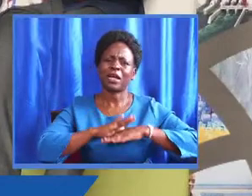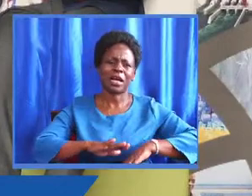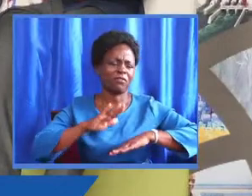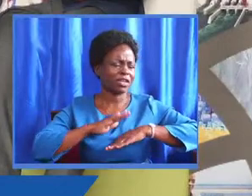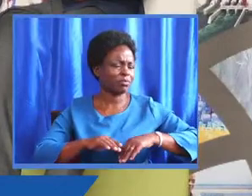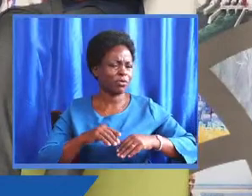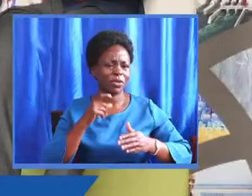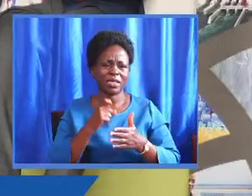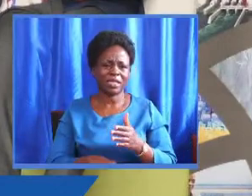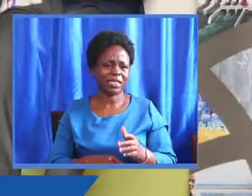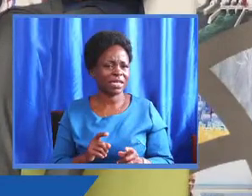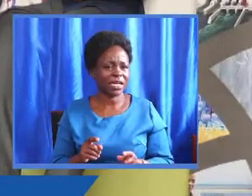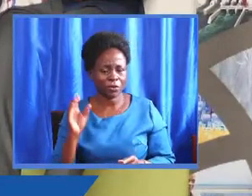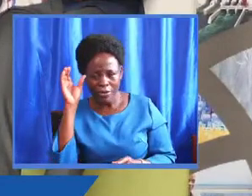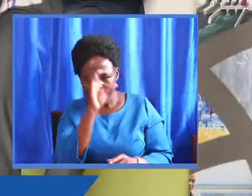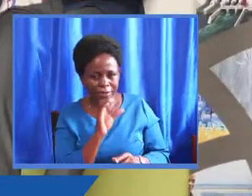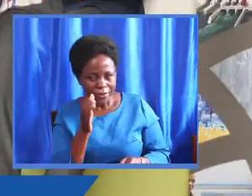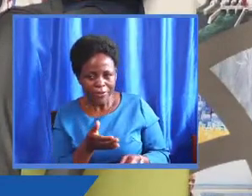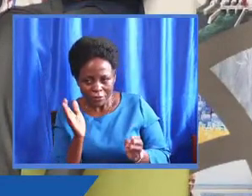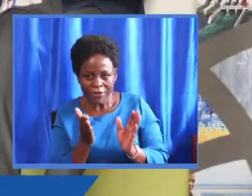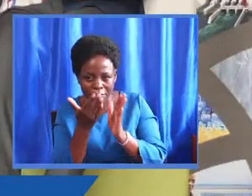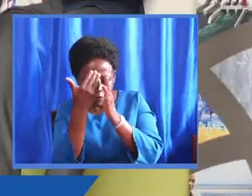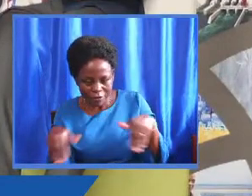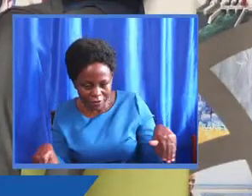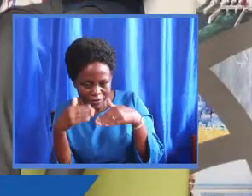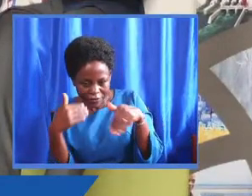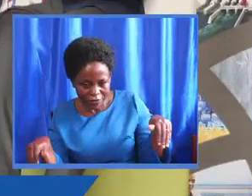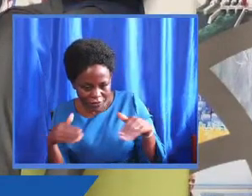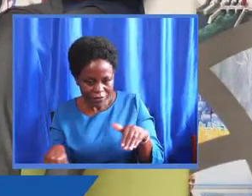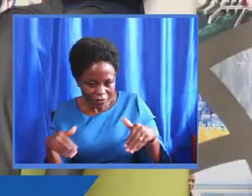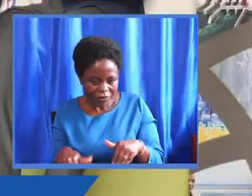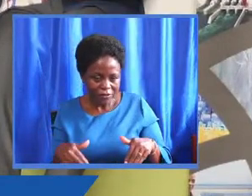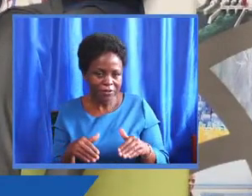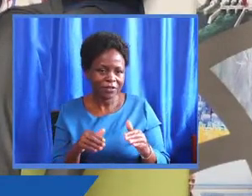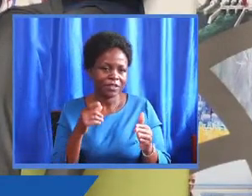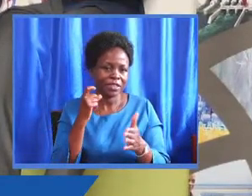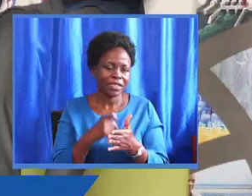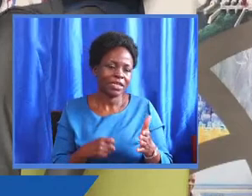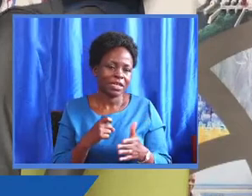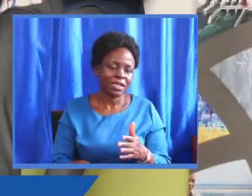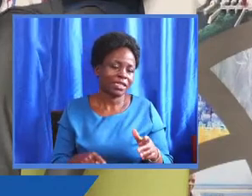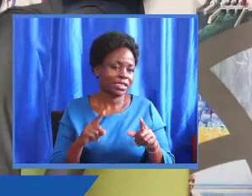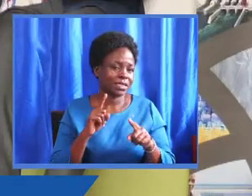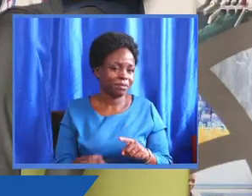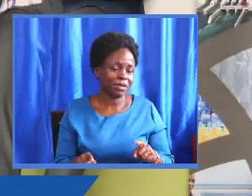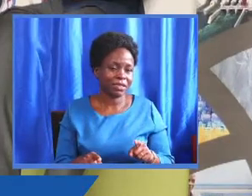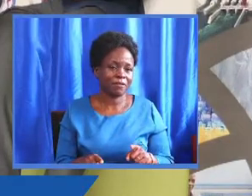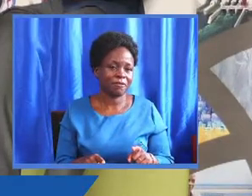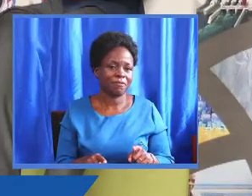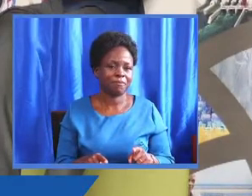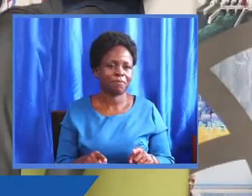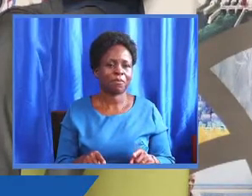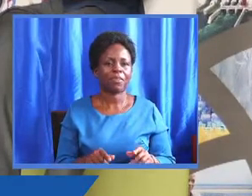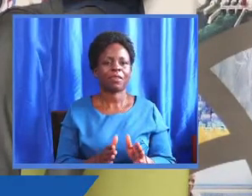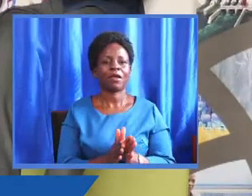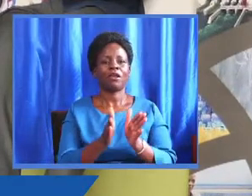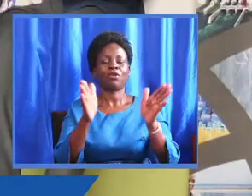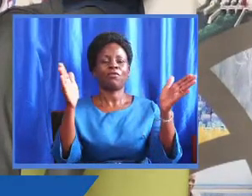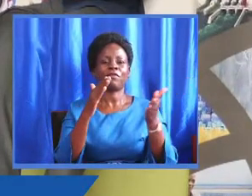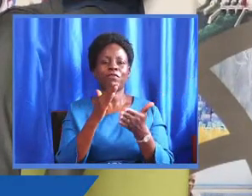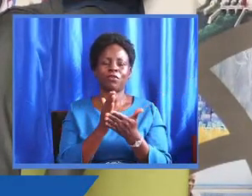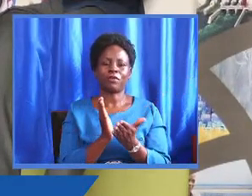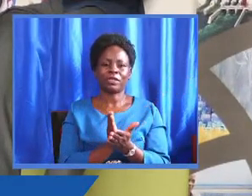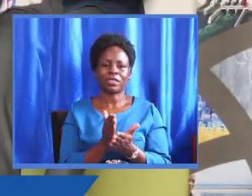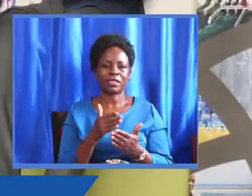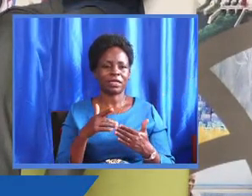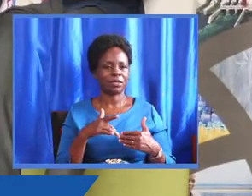We are always looking for ways of avoiding taxation. But on an overview of our sector, we